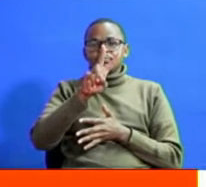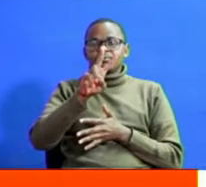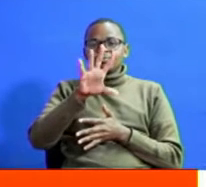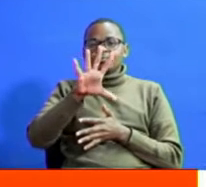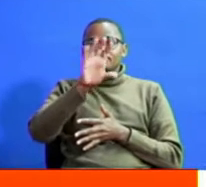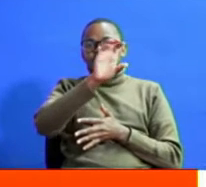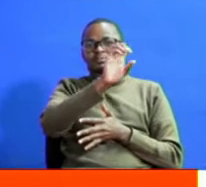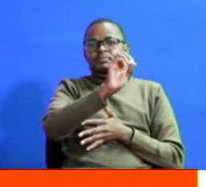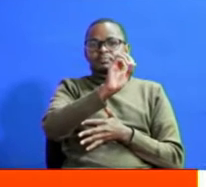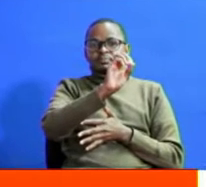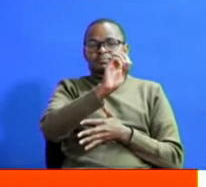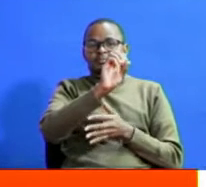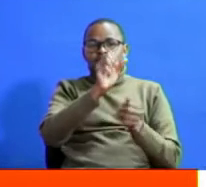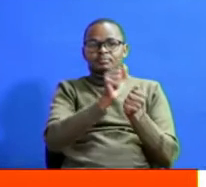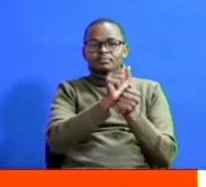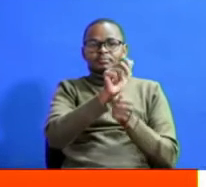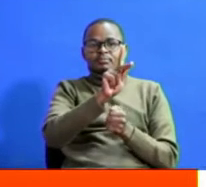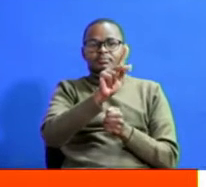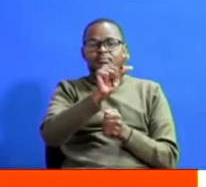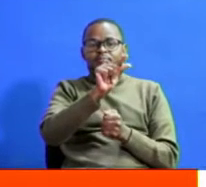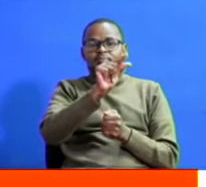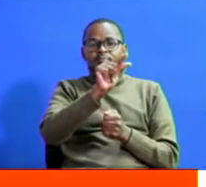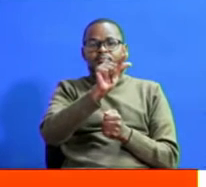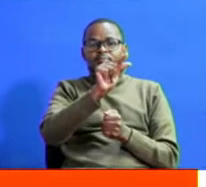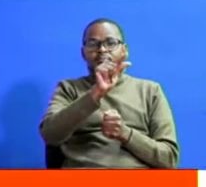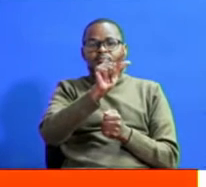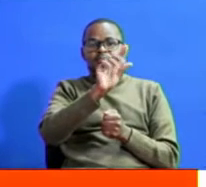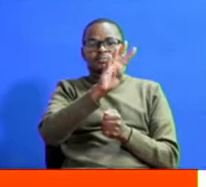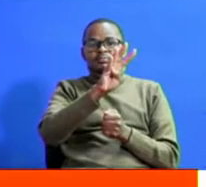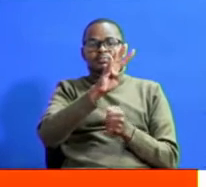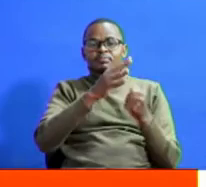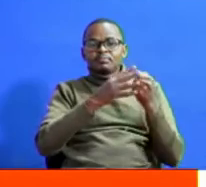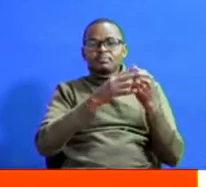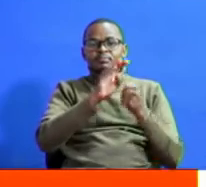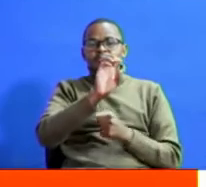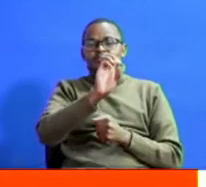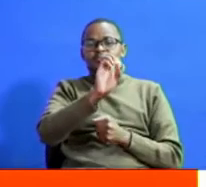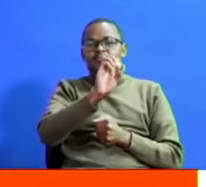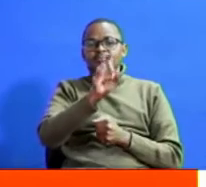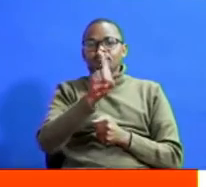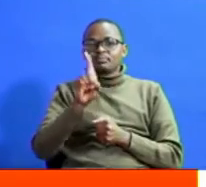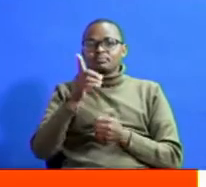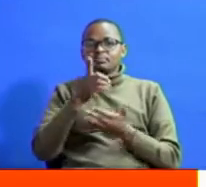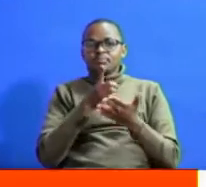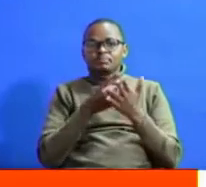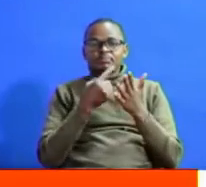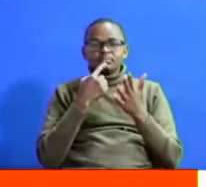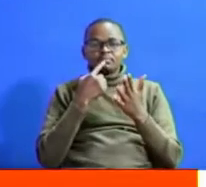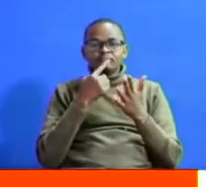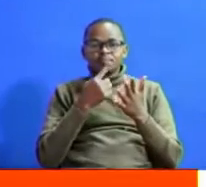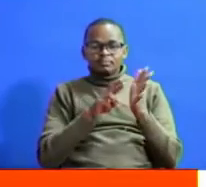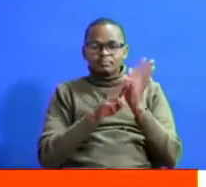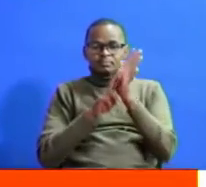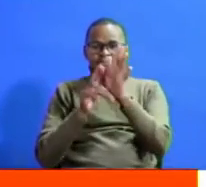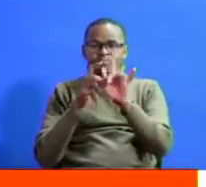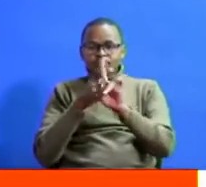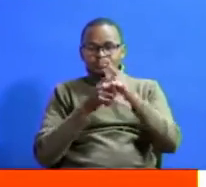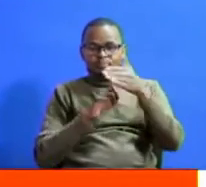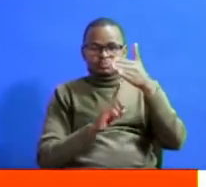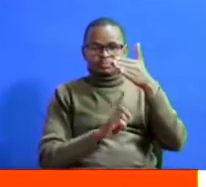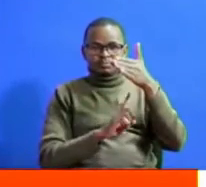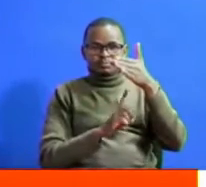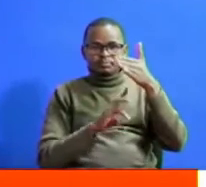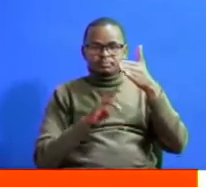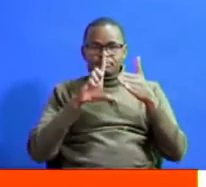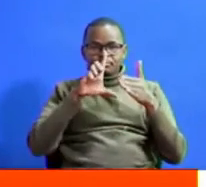250 and 10 kilograms at 490 Kenya shillings. The document states that representatives from the ministry